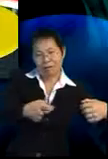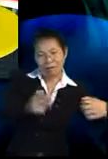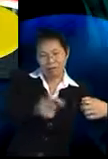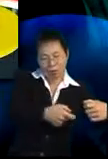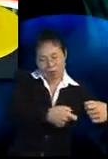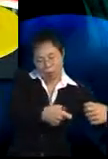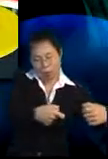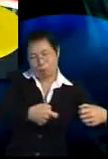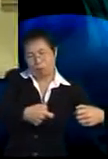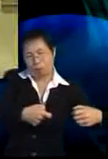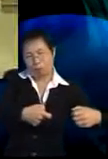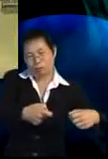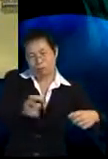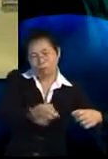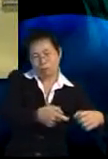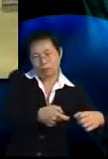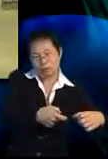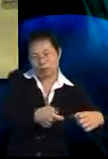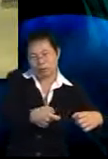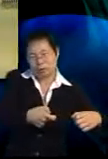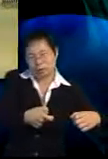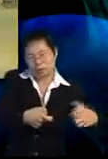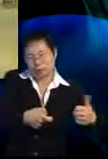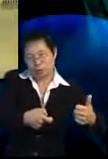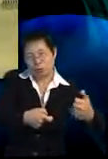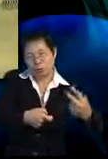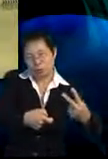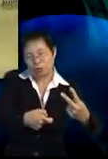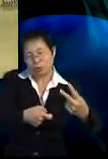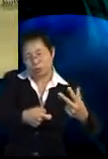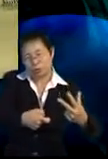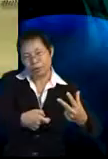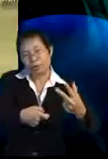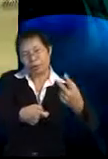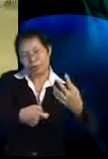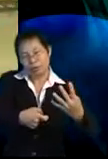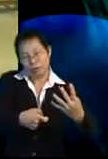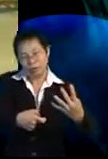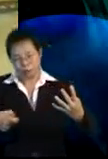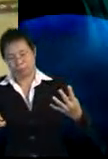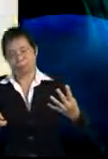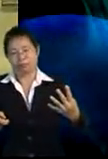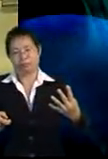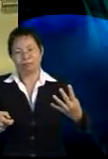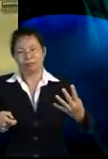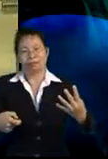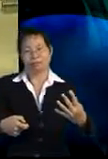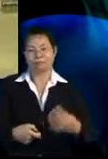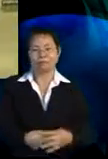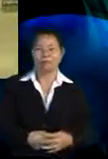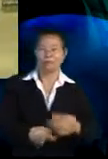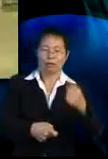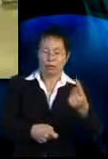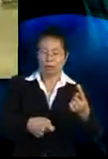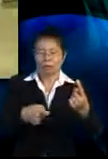moves. 1 Newton, 2 Newton, 3 Newton, 4 Newton.